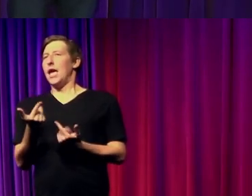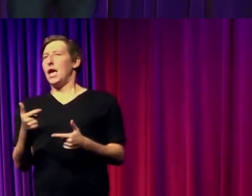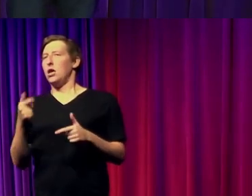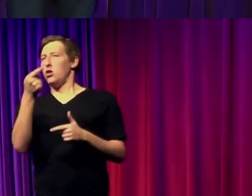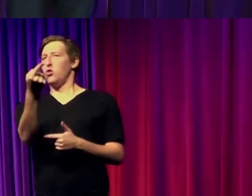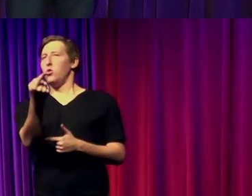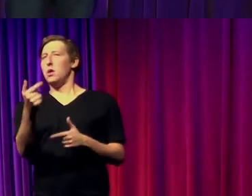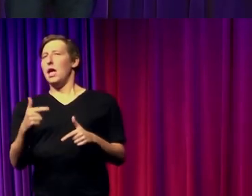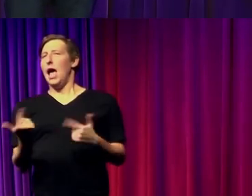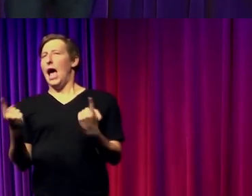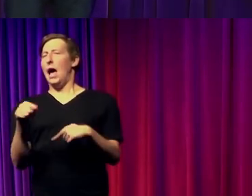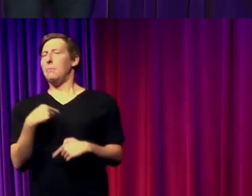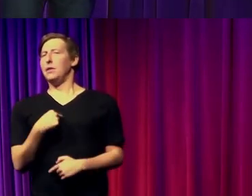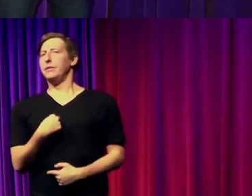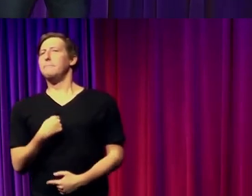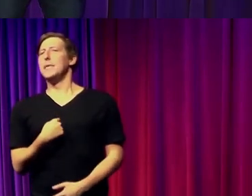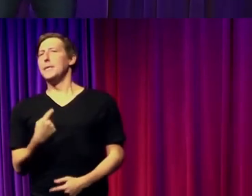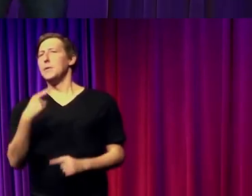to me.